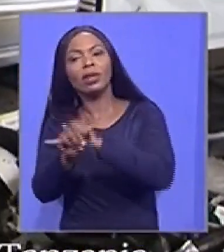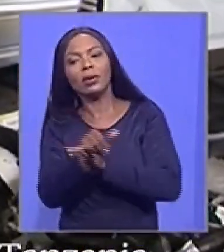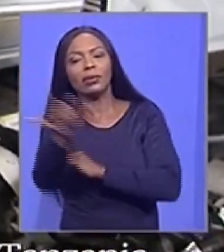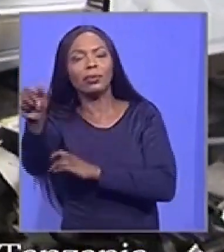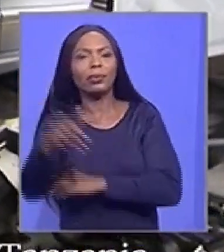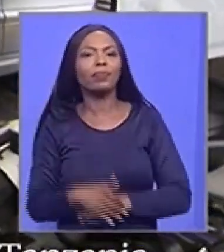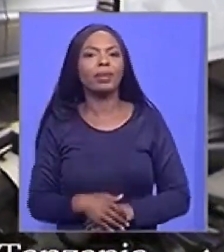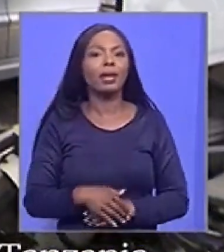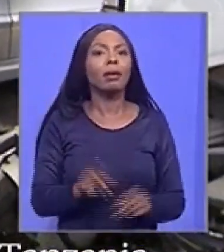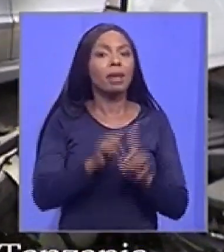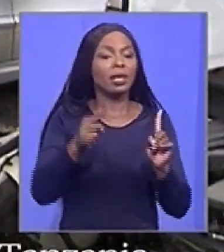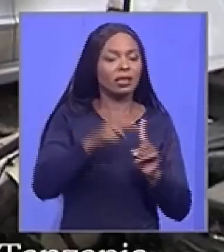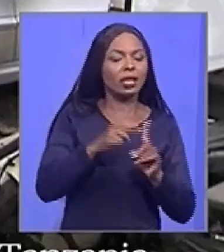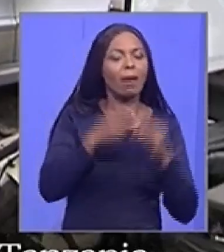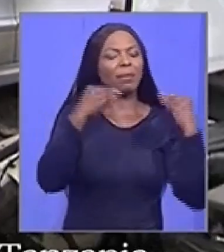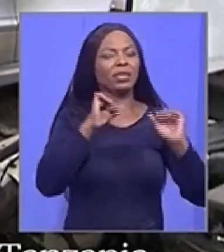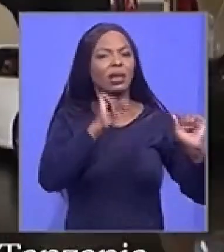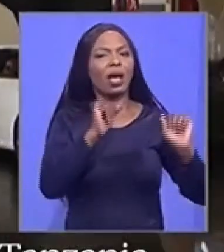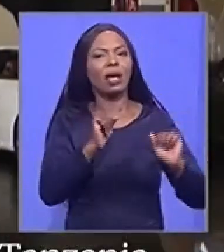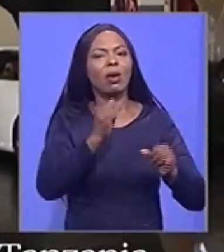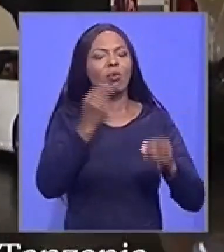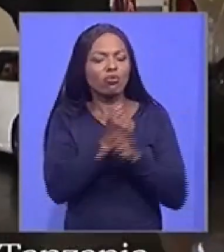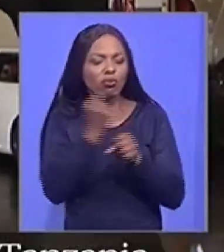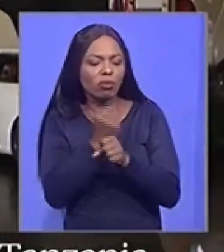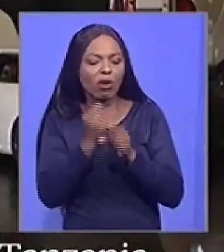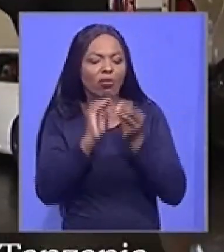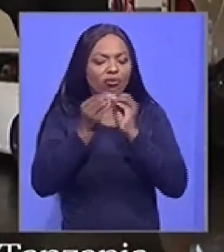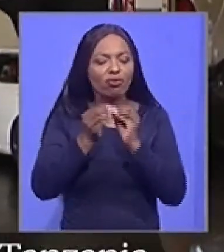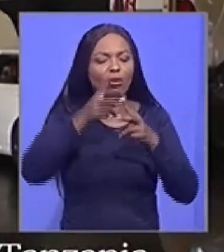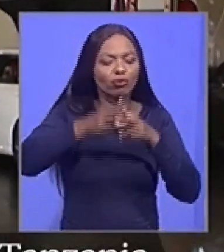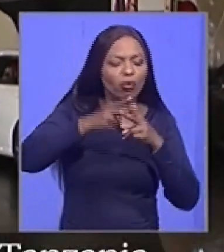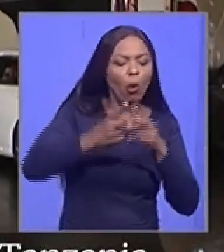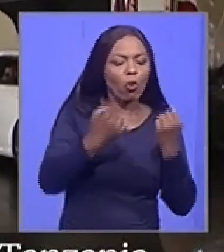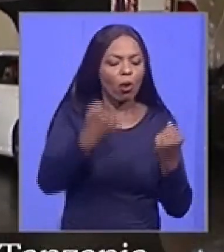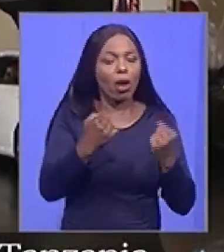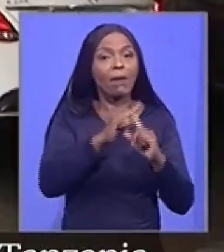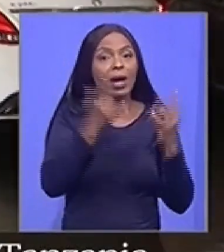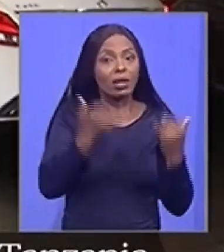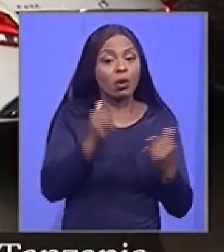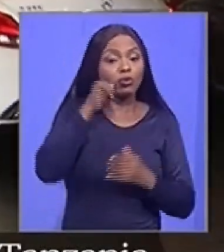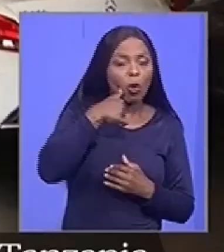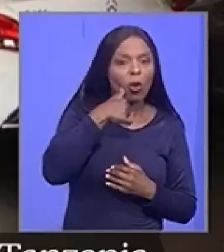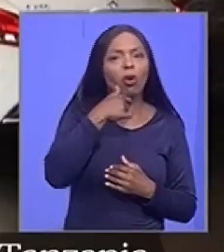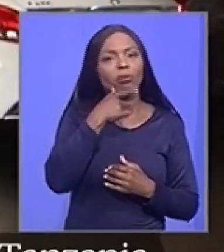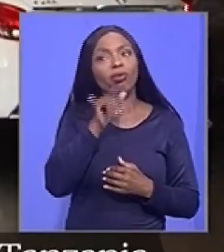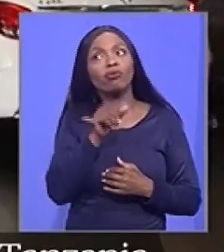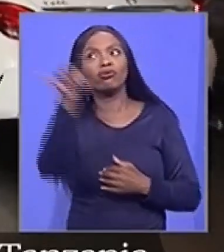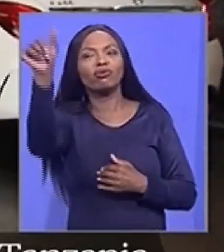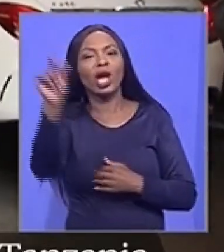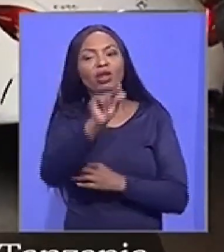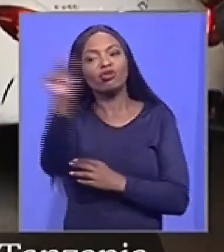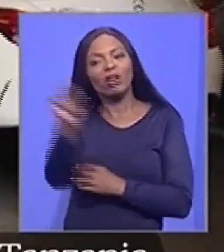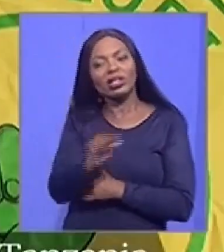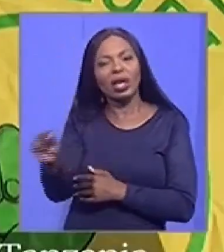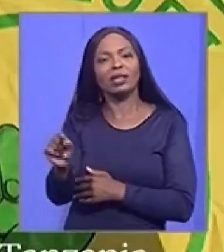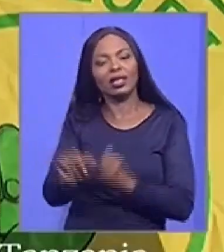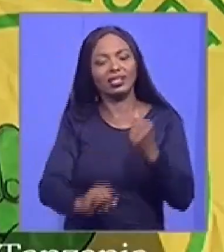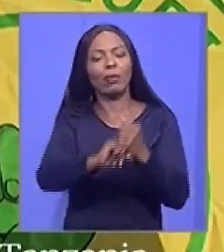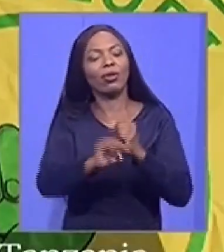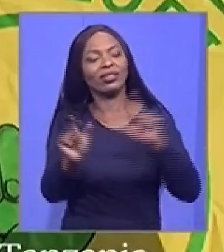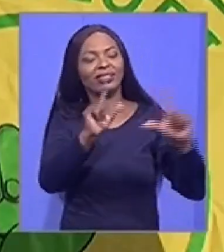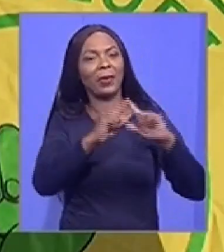tša mabaibai. Go sasa o leba ka Tanzania go yo thekga setlhopha sa gagwe. First time we are